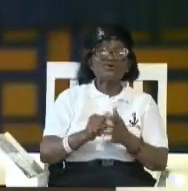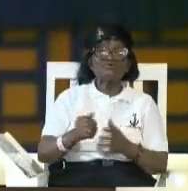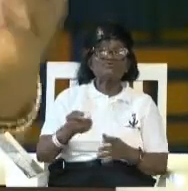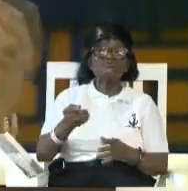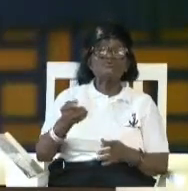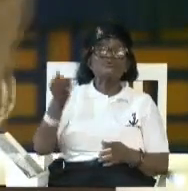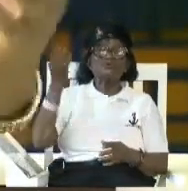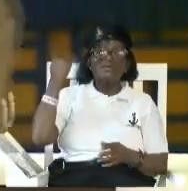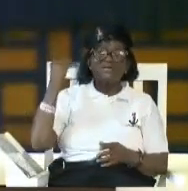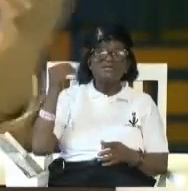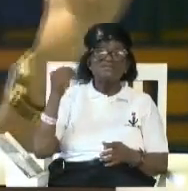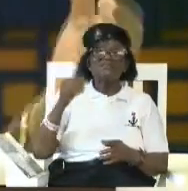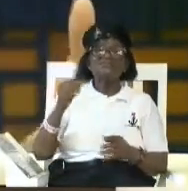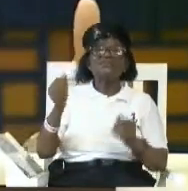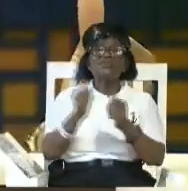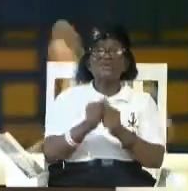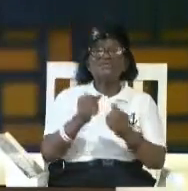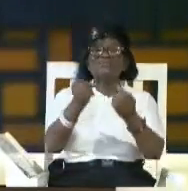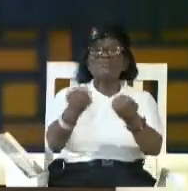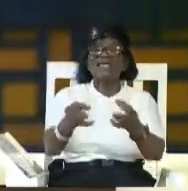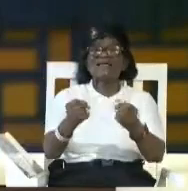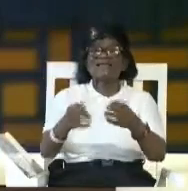Because each wife will have her own room.